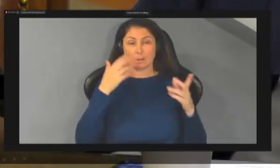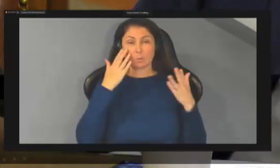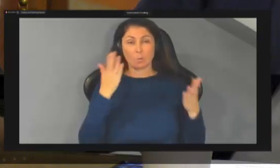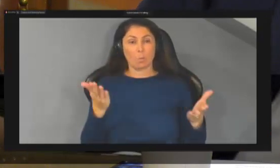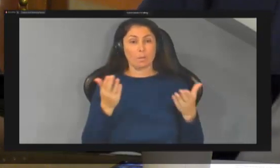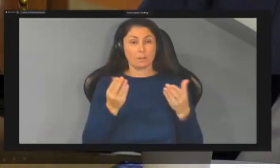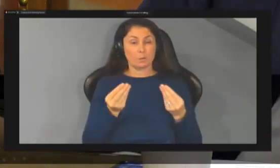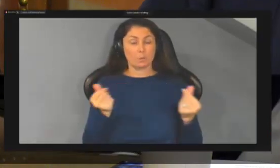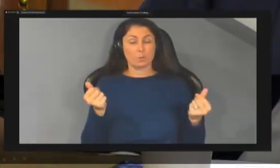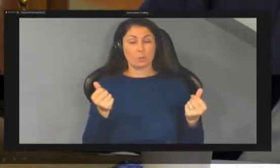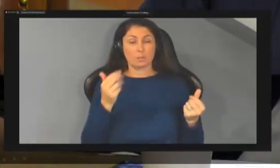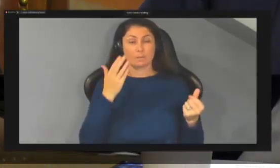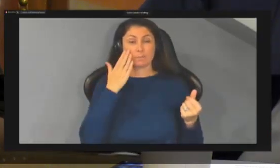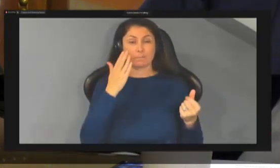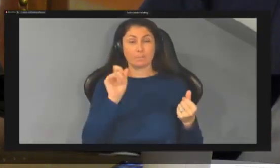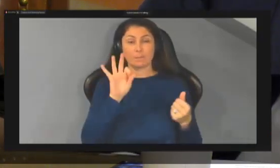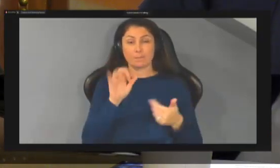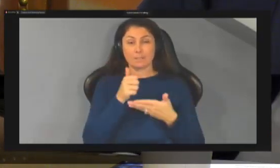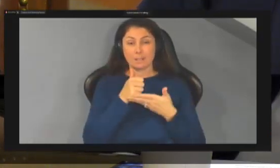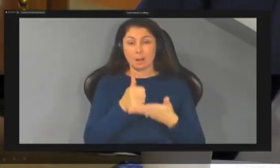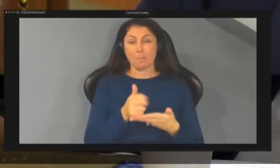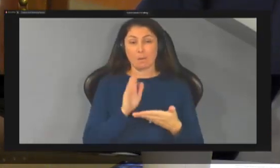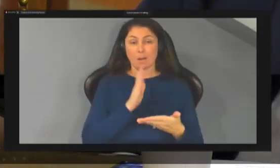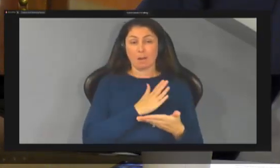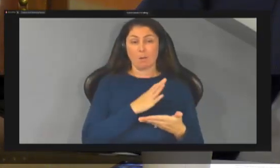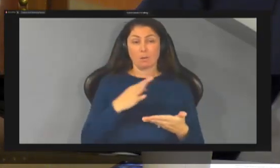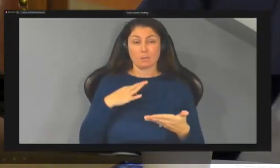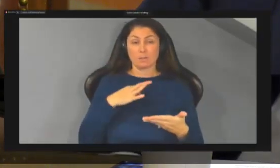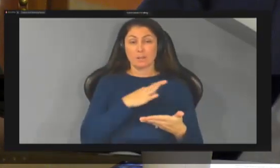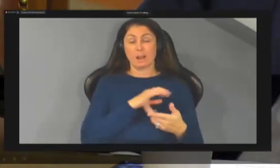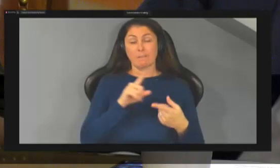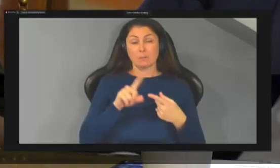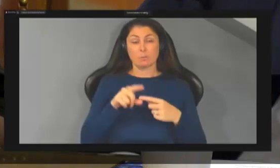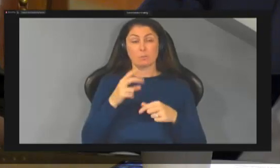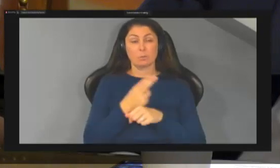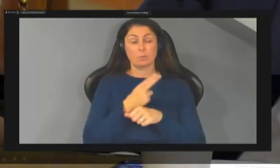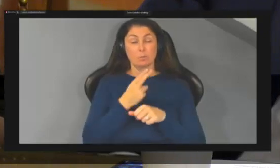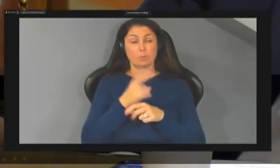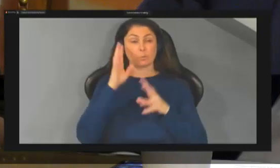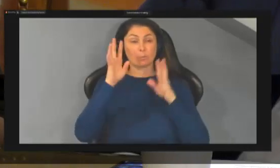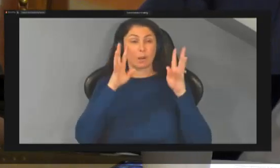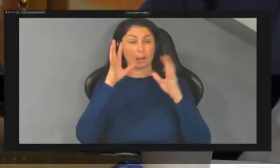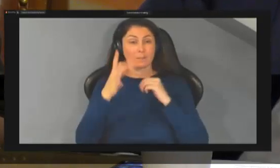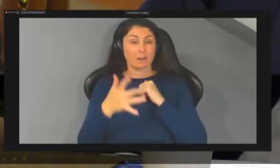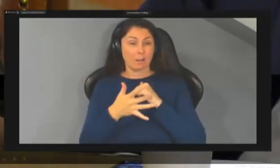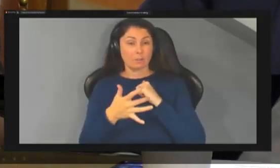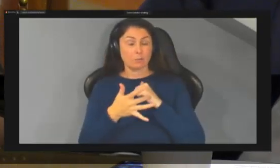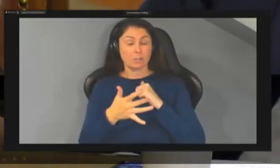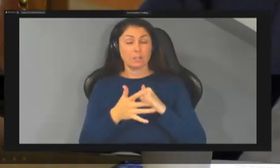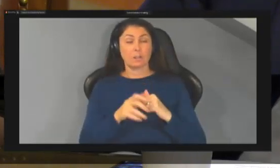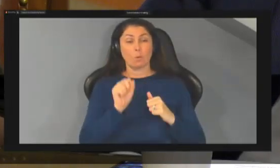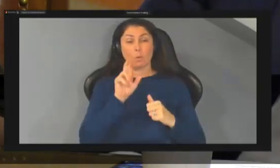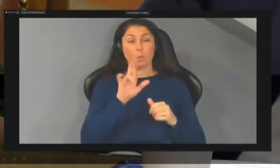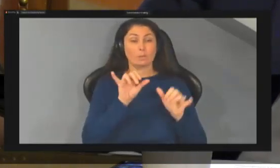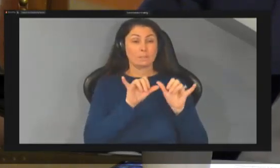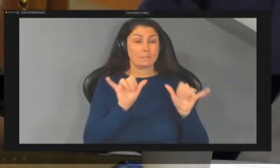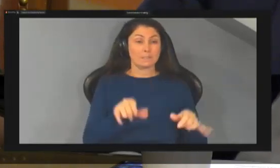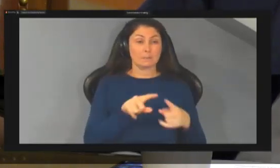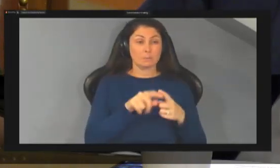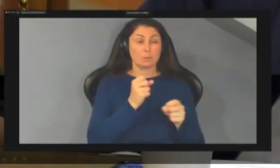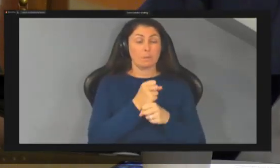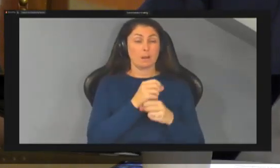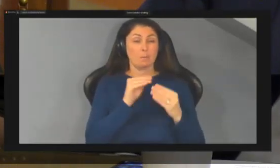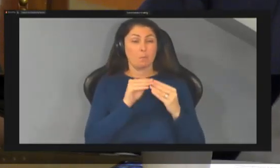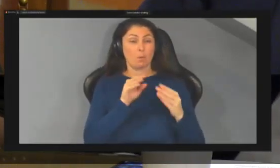is helping our staff to use creative technology or systems to make us more efficient so